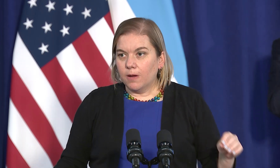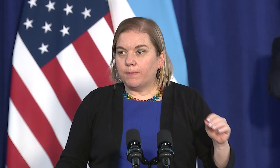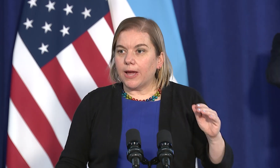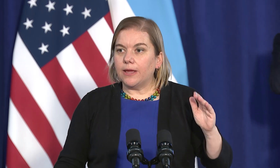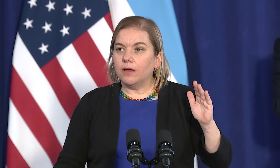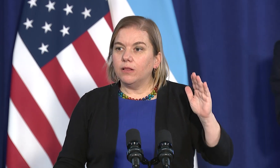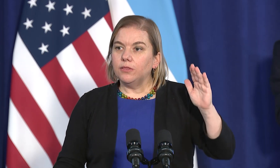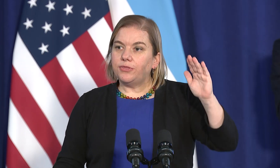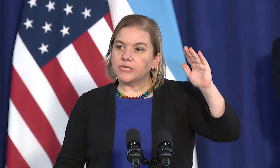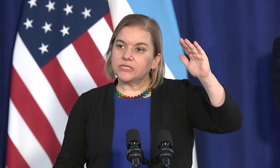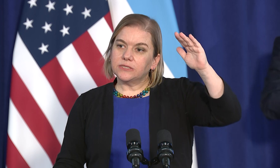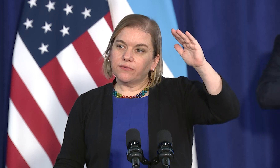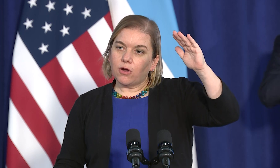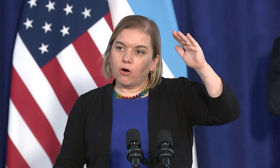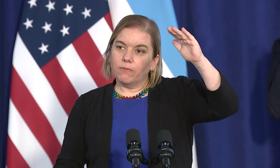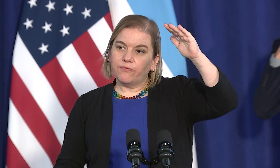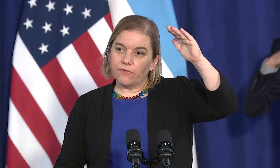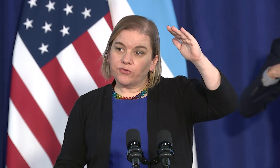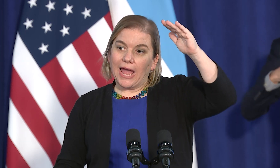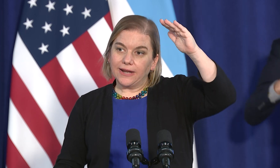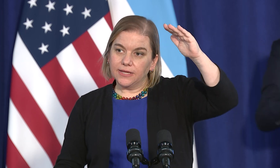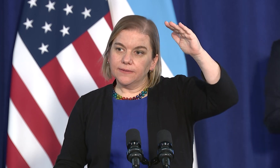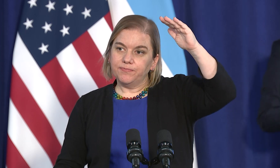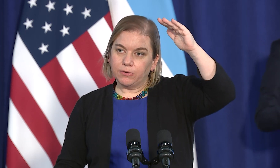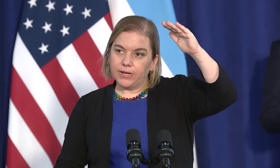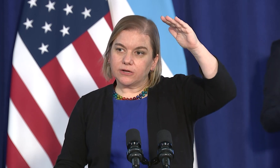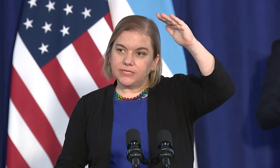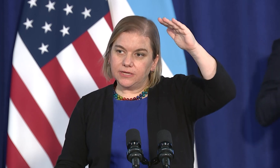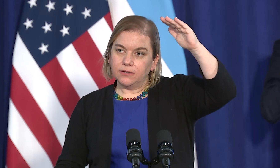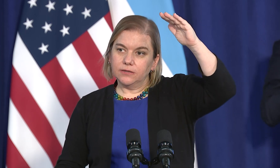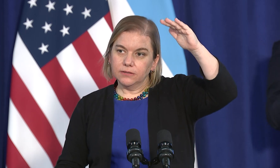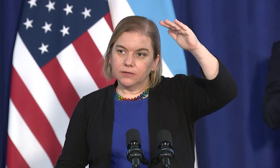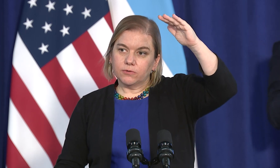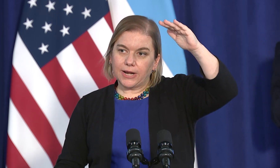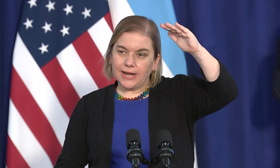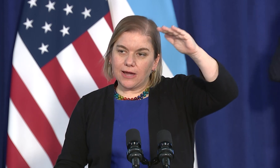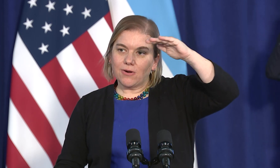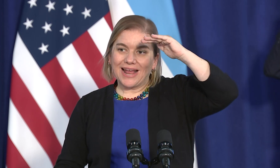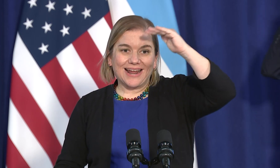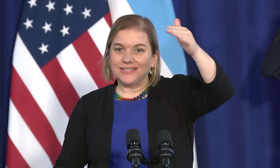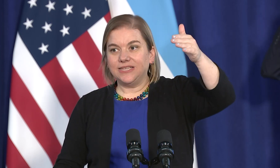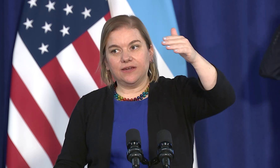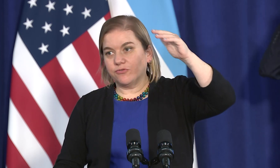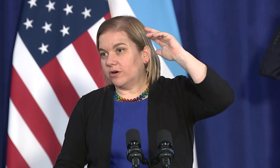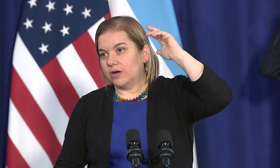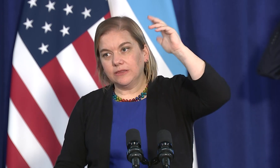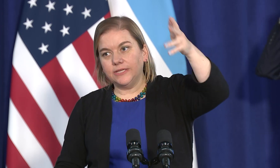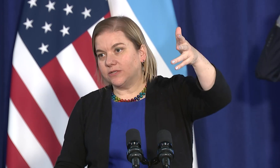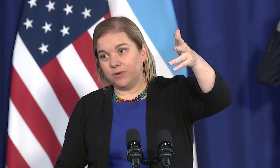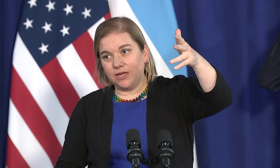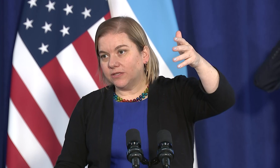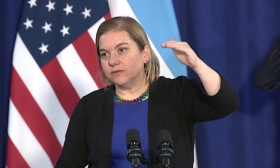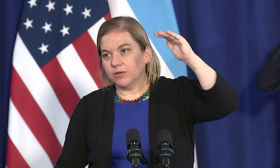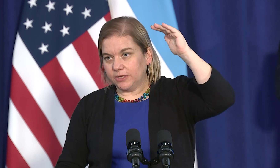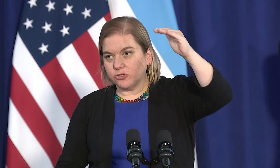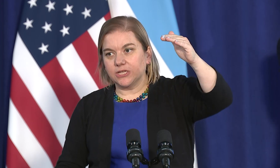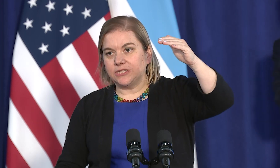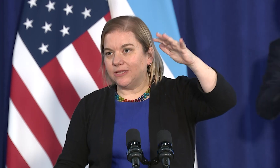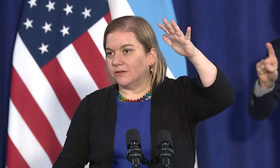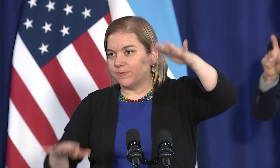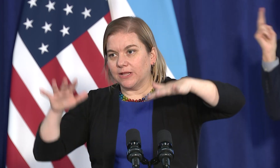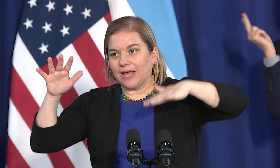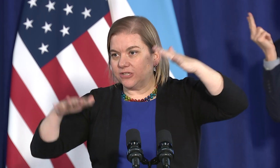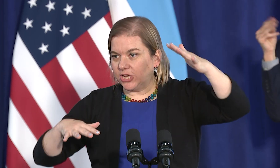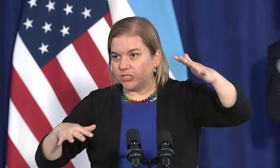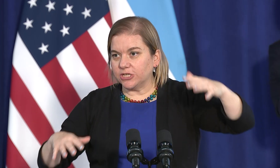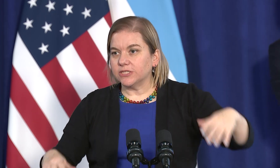over. But this hopeful flattening that we are seeing right now, I got to see it for at least a week to really trust